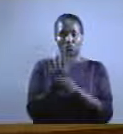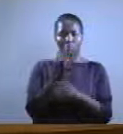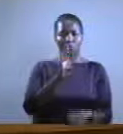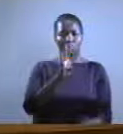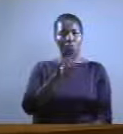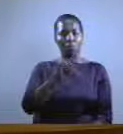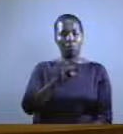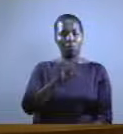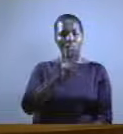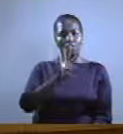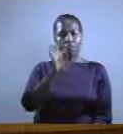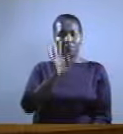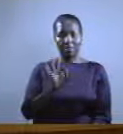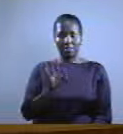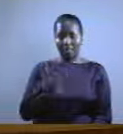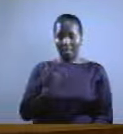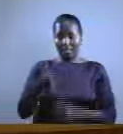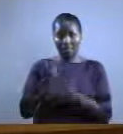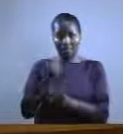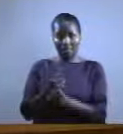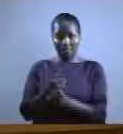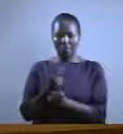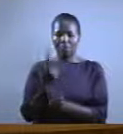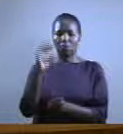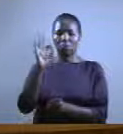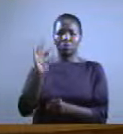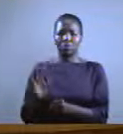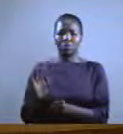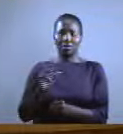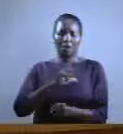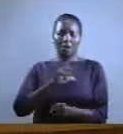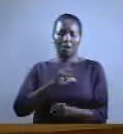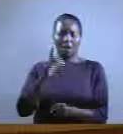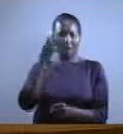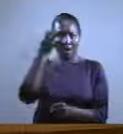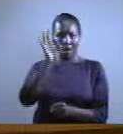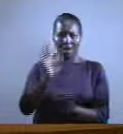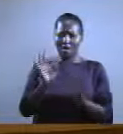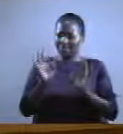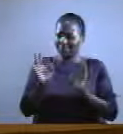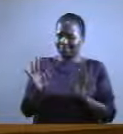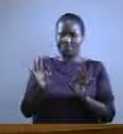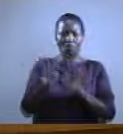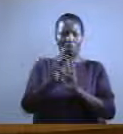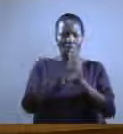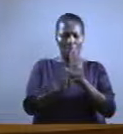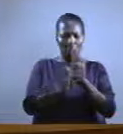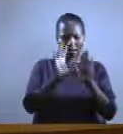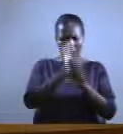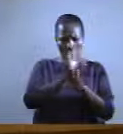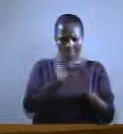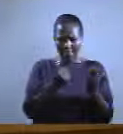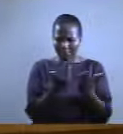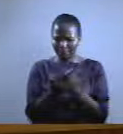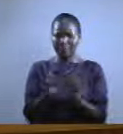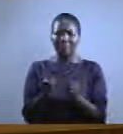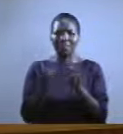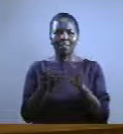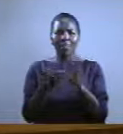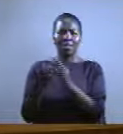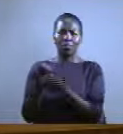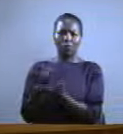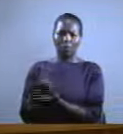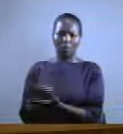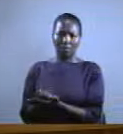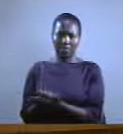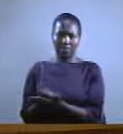Actually, this year, it's 2%. It's because this government's got an inability to introduce a single plan for the economy.